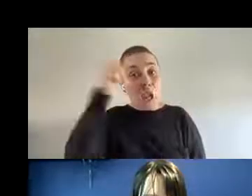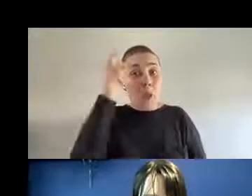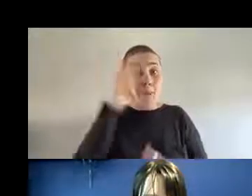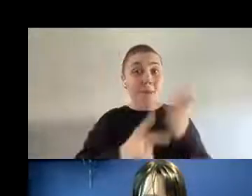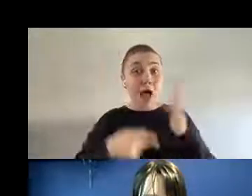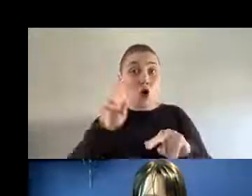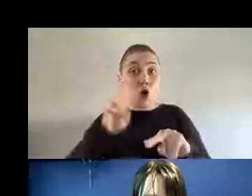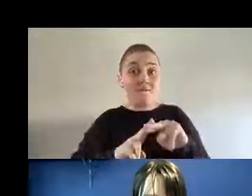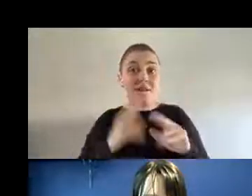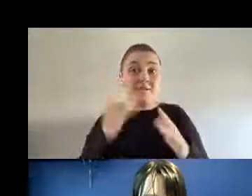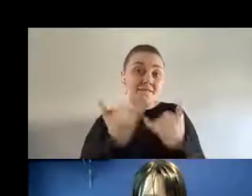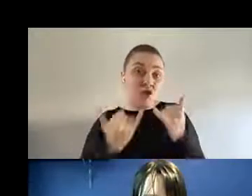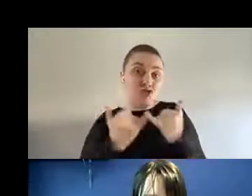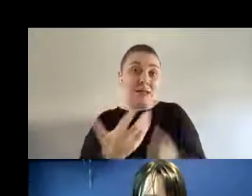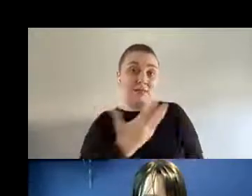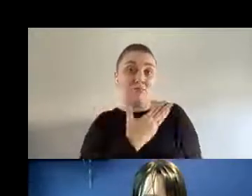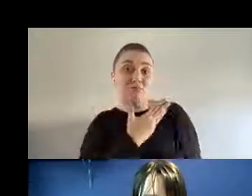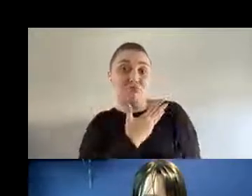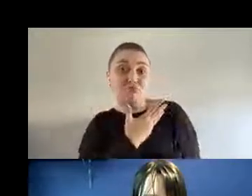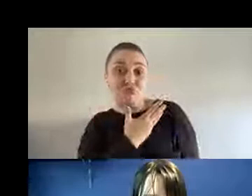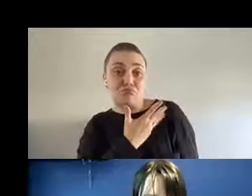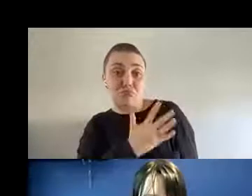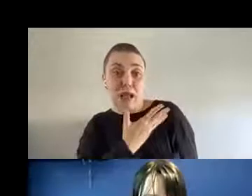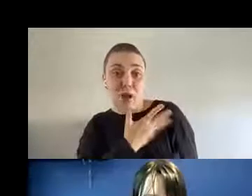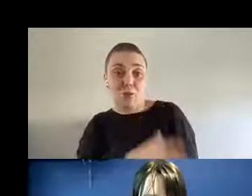very proud